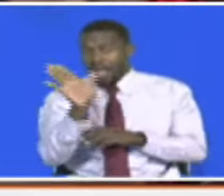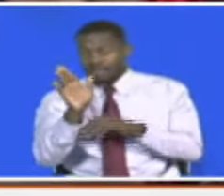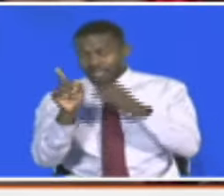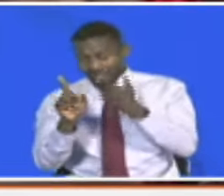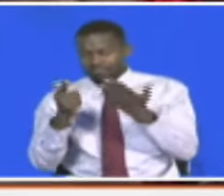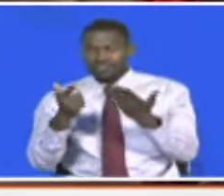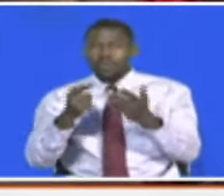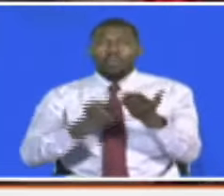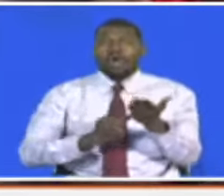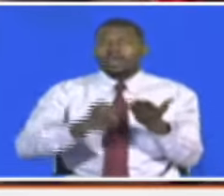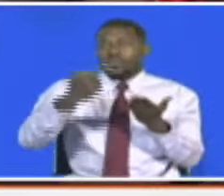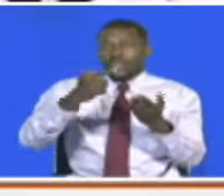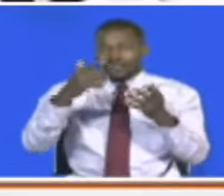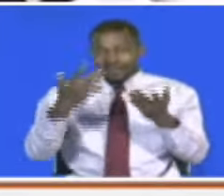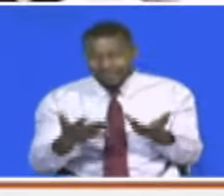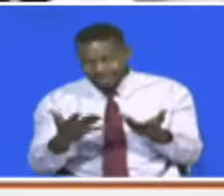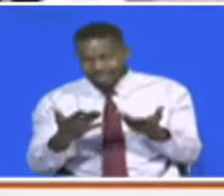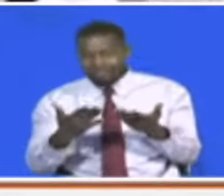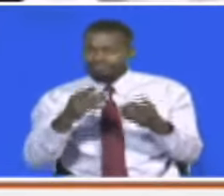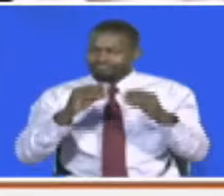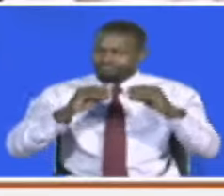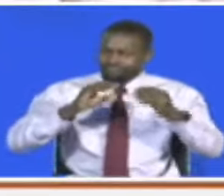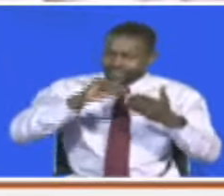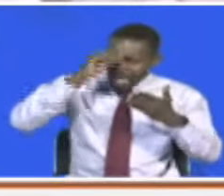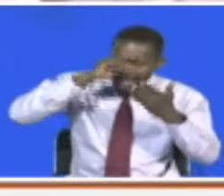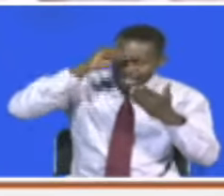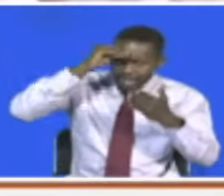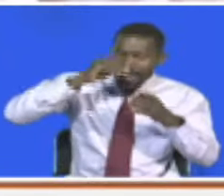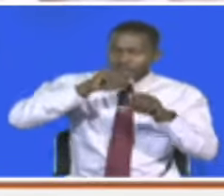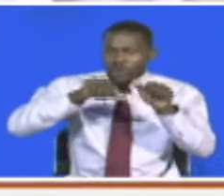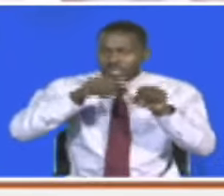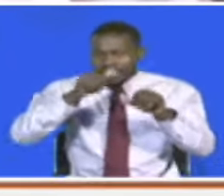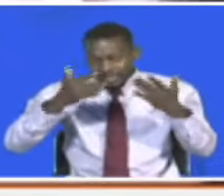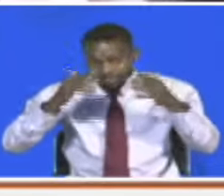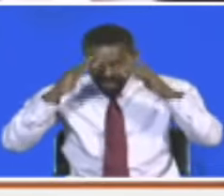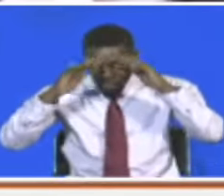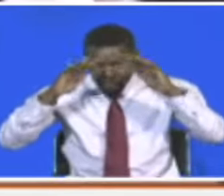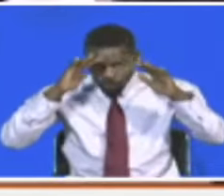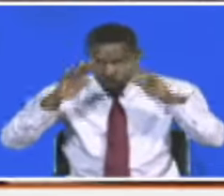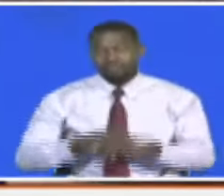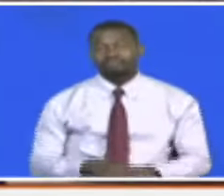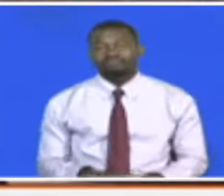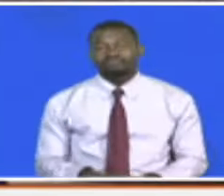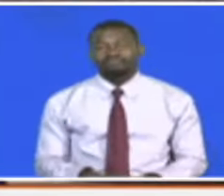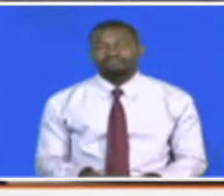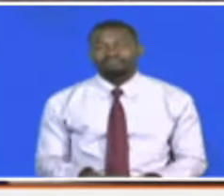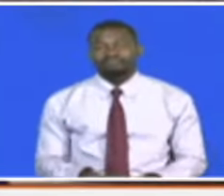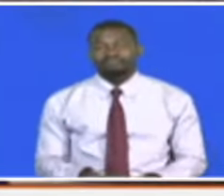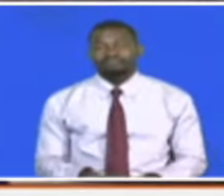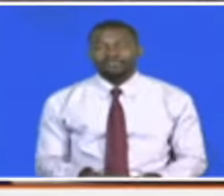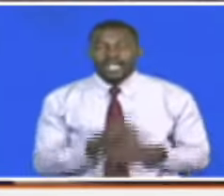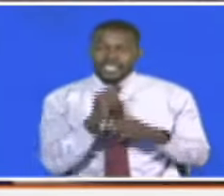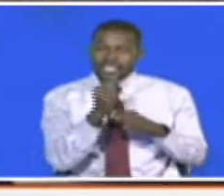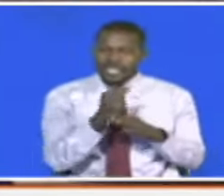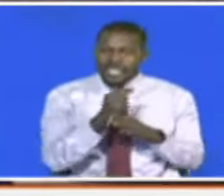during a one-week symposium focused on driving students to embrace innovation. The training, the exposure, the